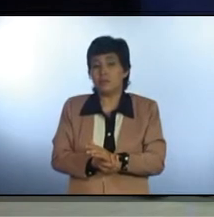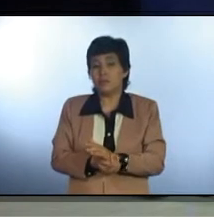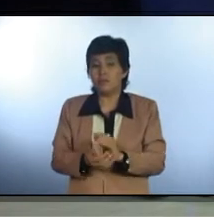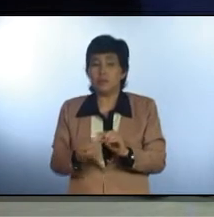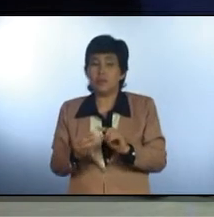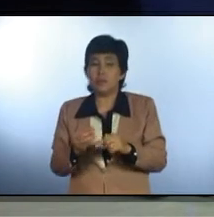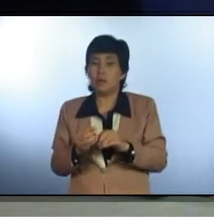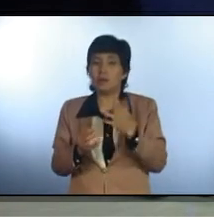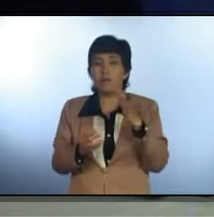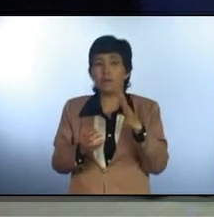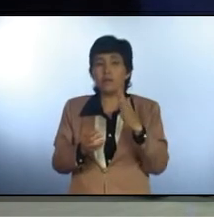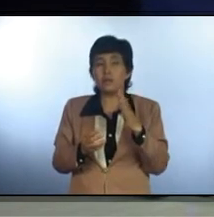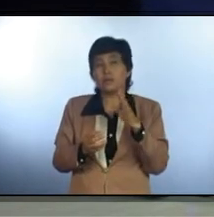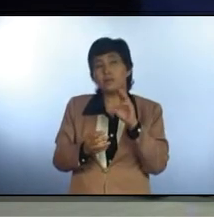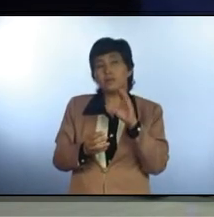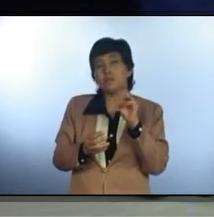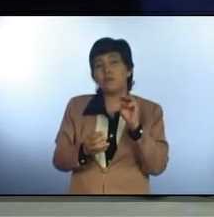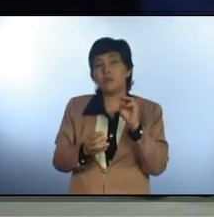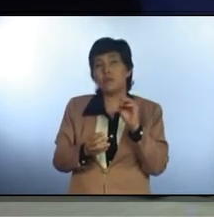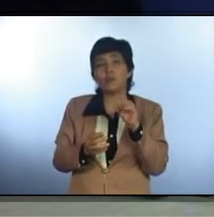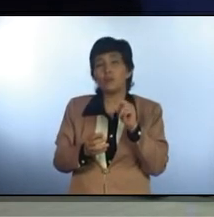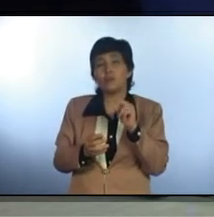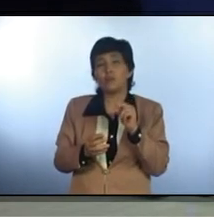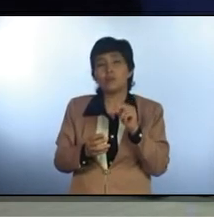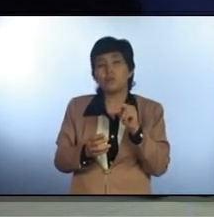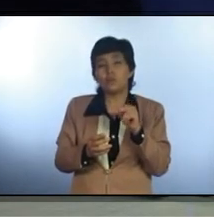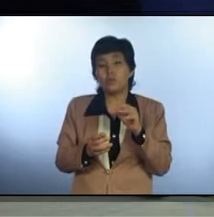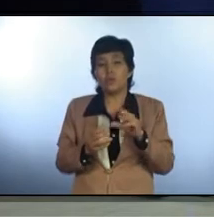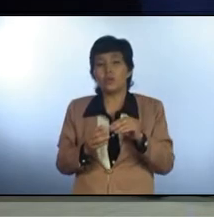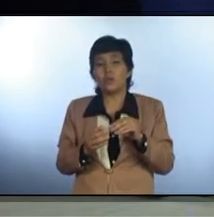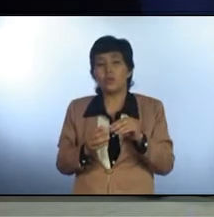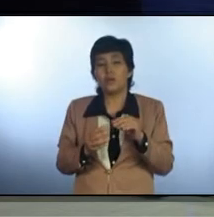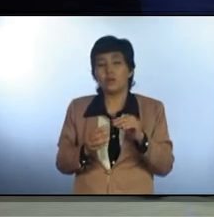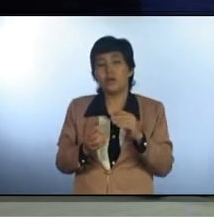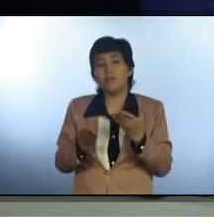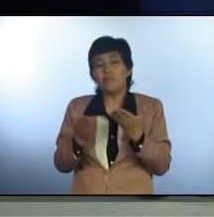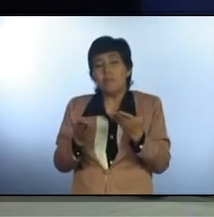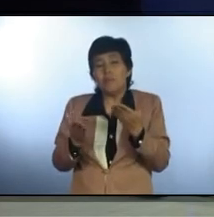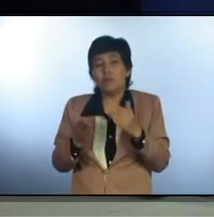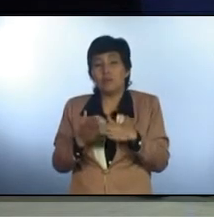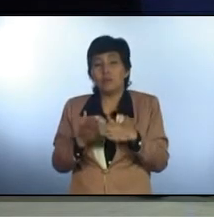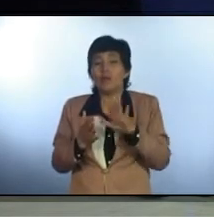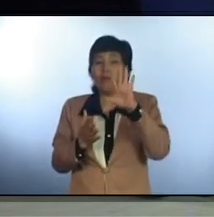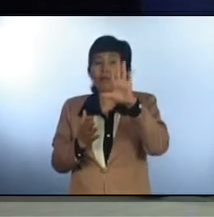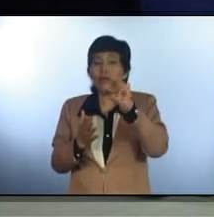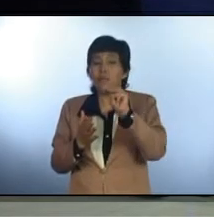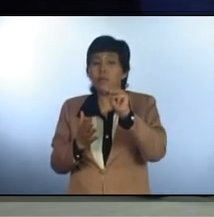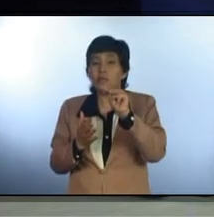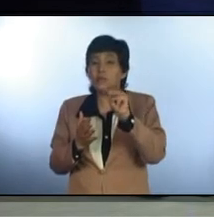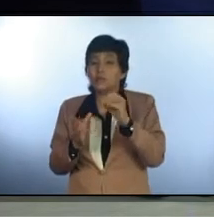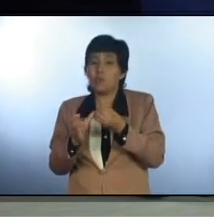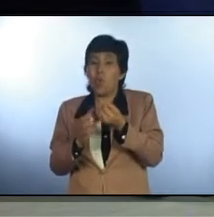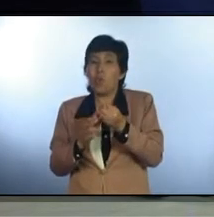50 centimeter, not 50 centimeter, that's obviously too short, sorry. That might be 5 meters or